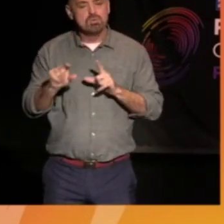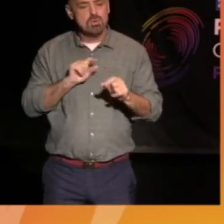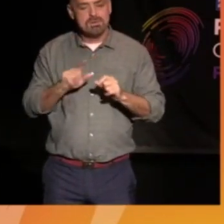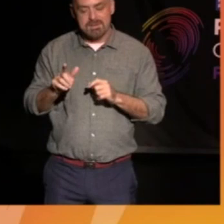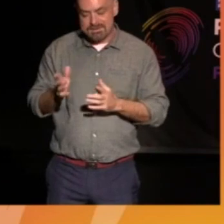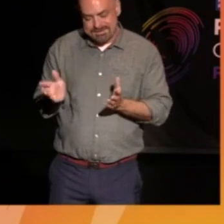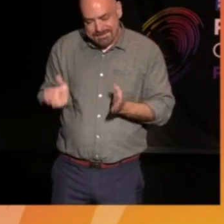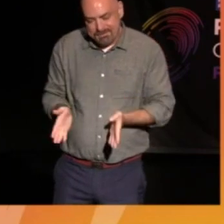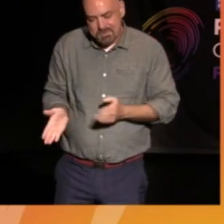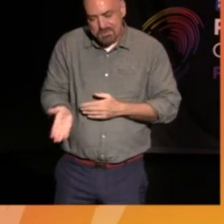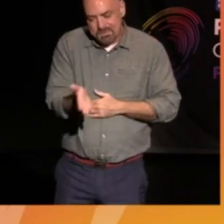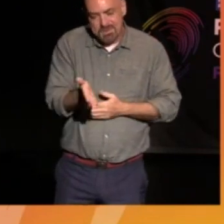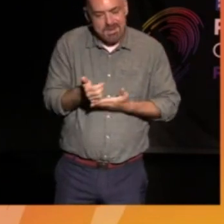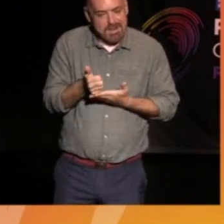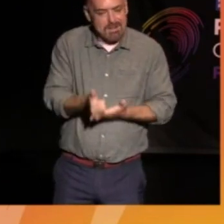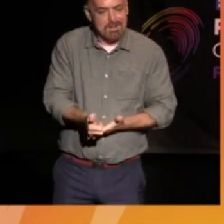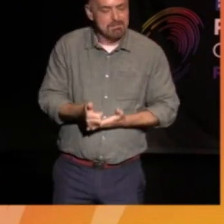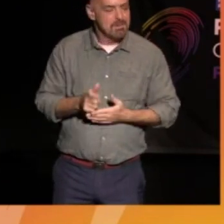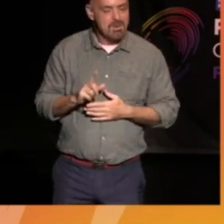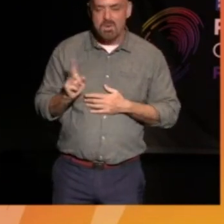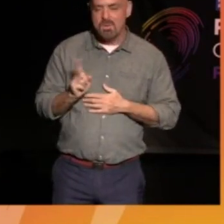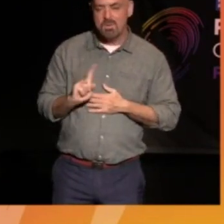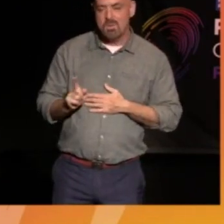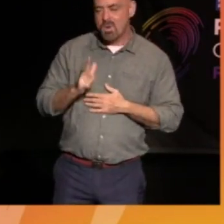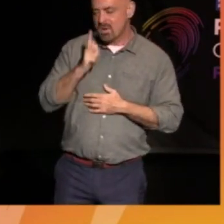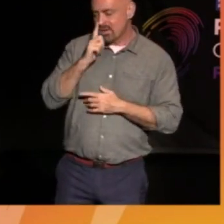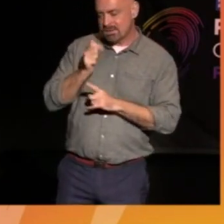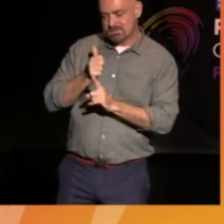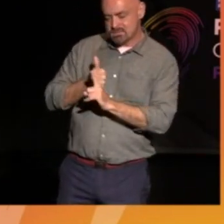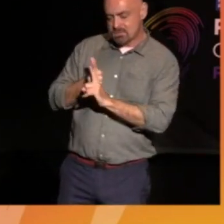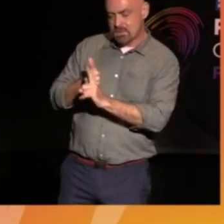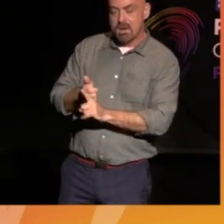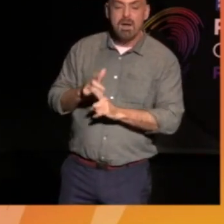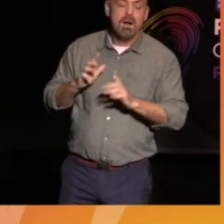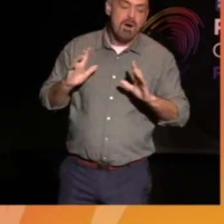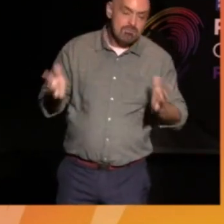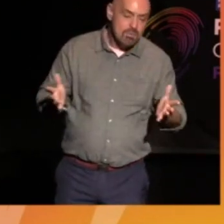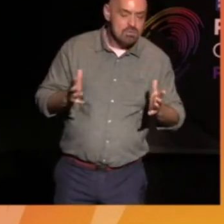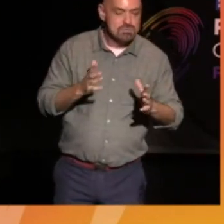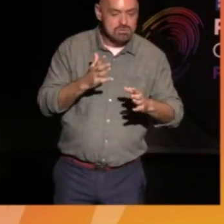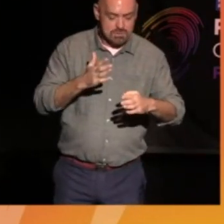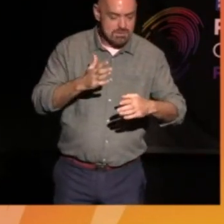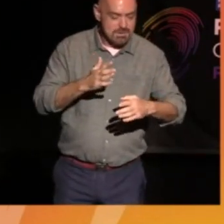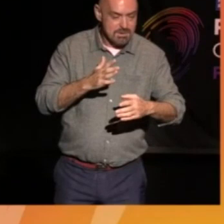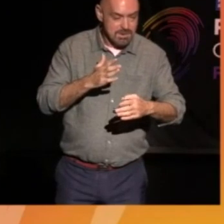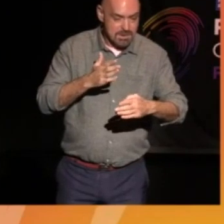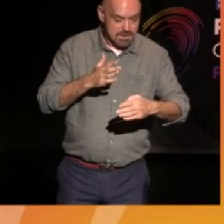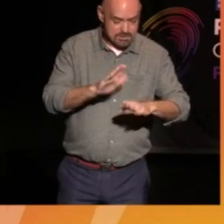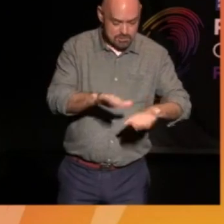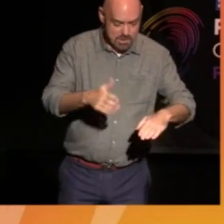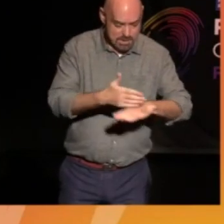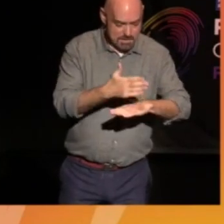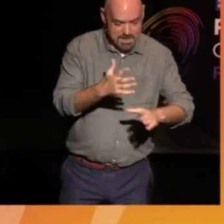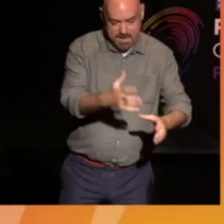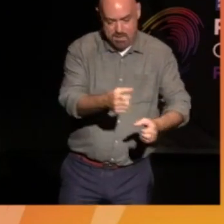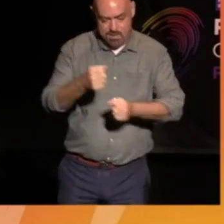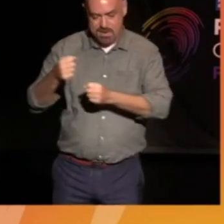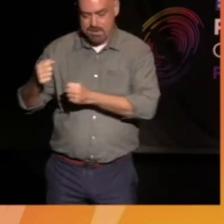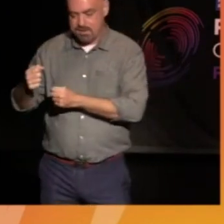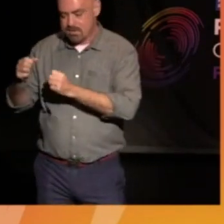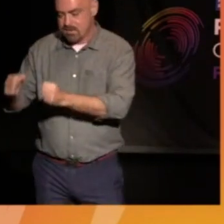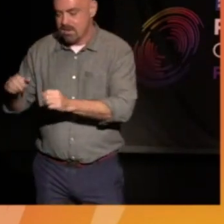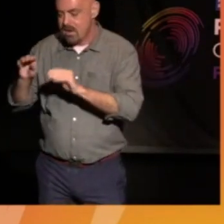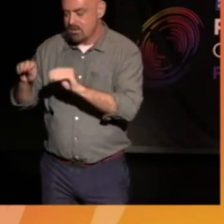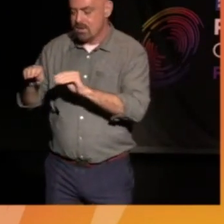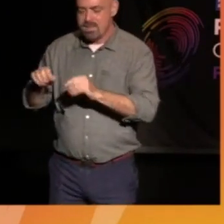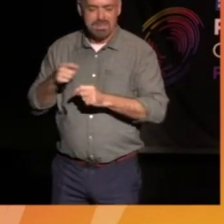necessity. So what support can be? It's great to take children away from the child labour and educate them, which is